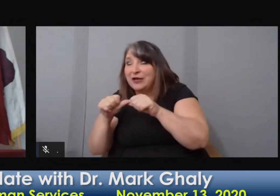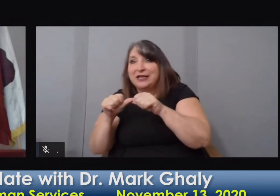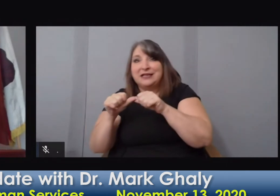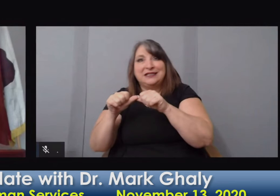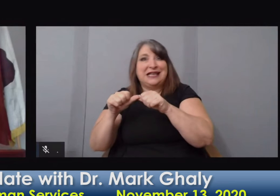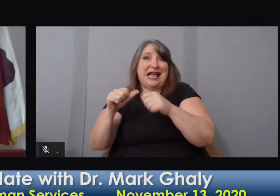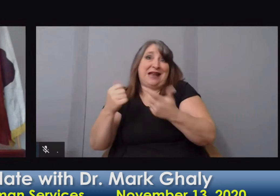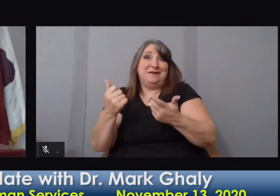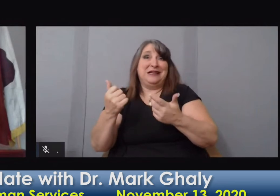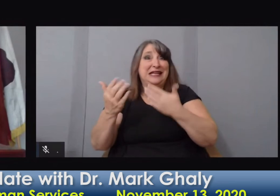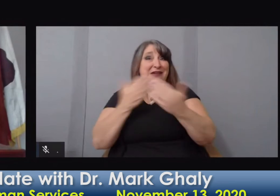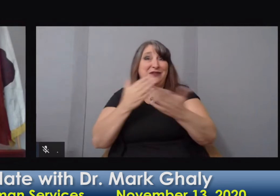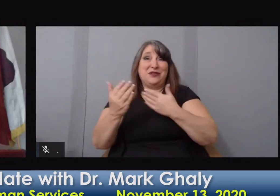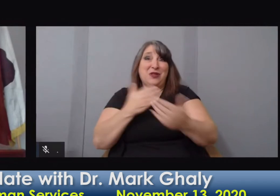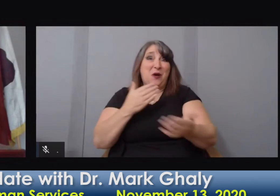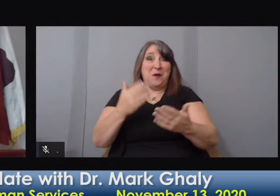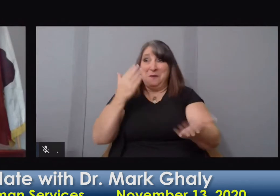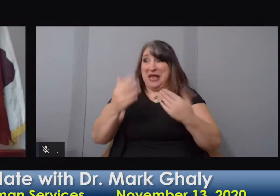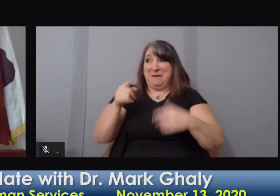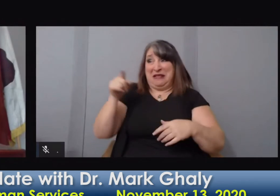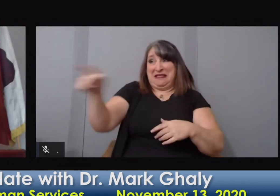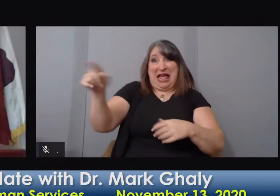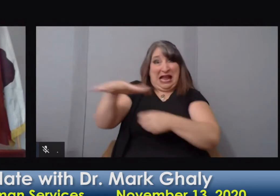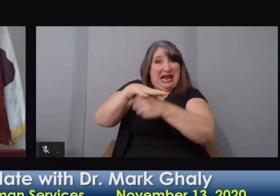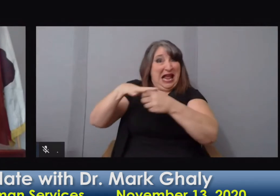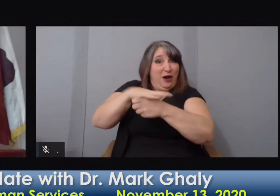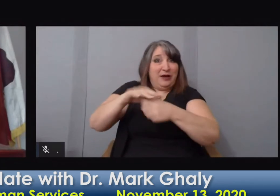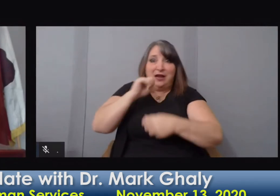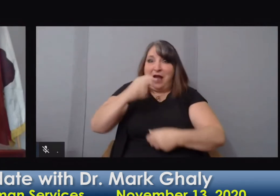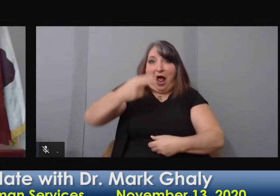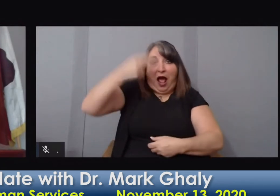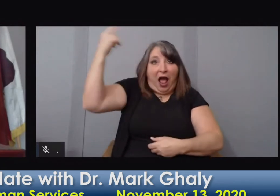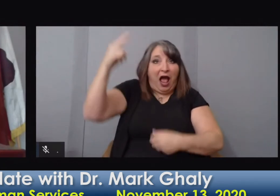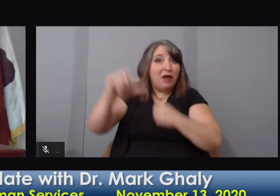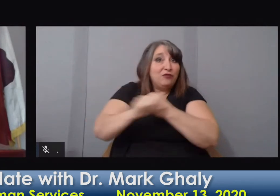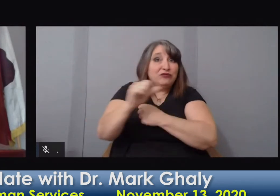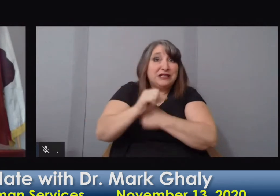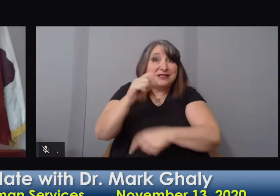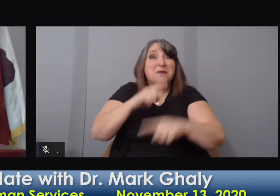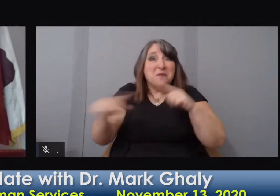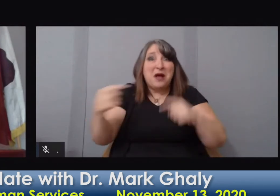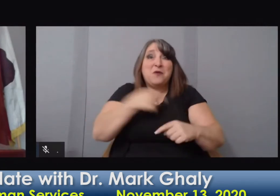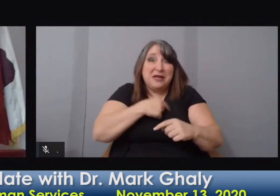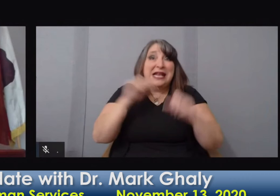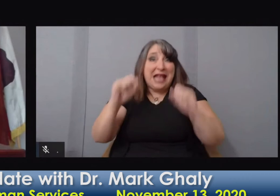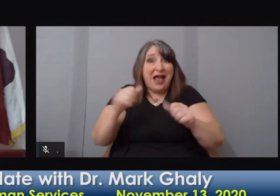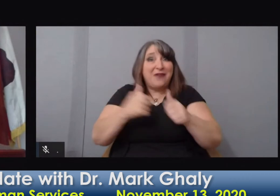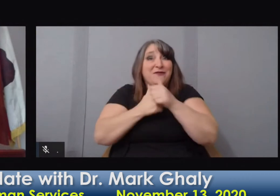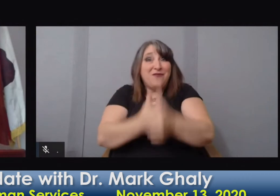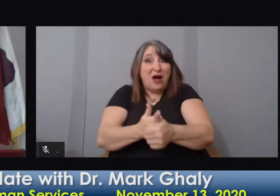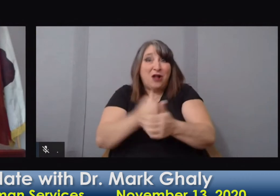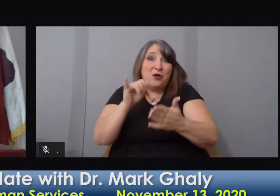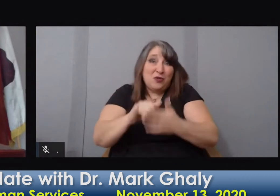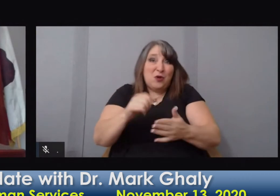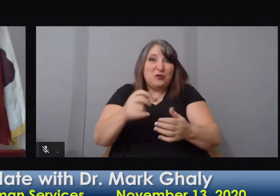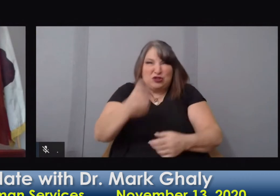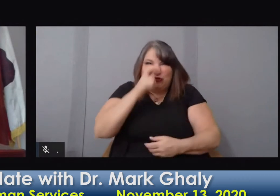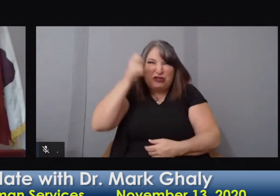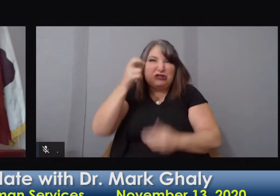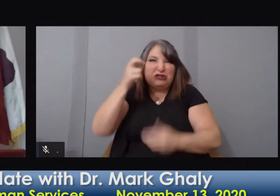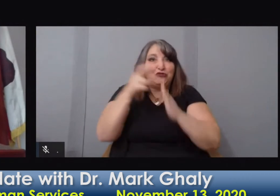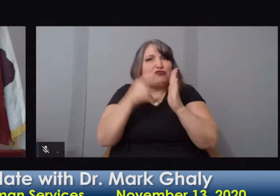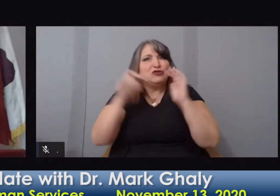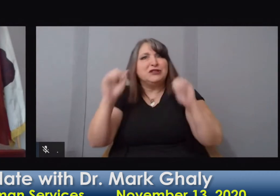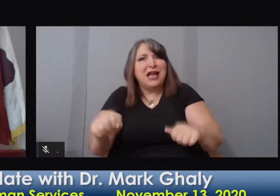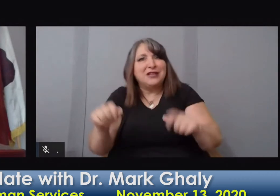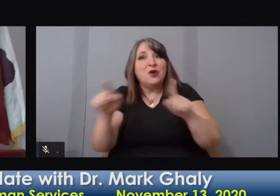high risk setting versus a low risk setting and see why those different sectors are assigned in each of those tiers. And so as